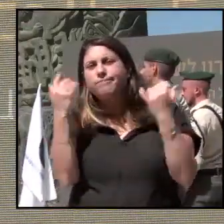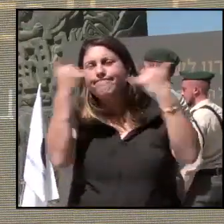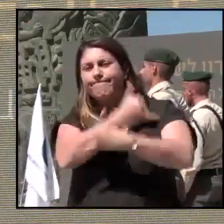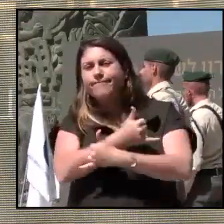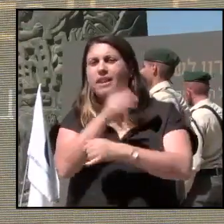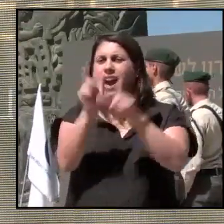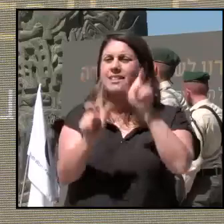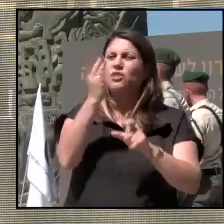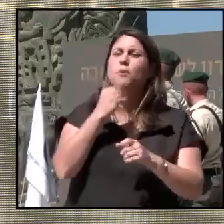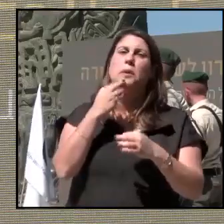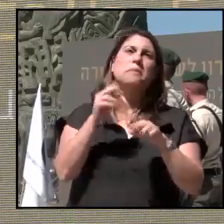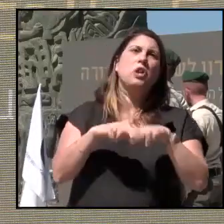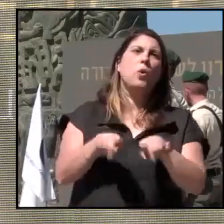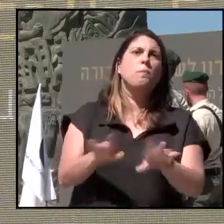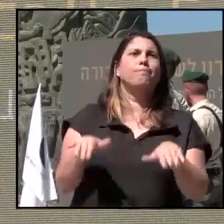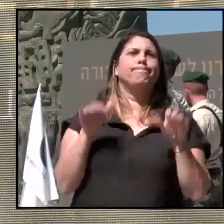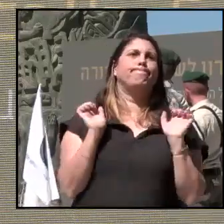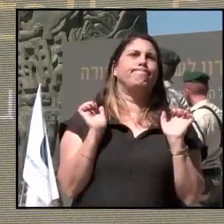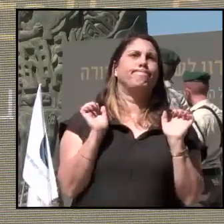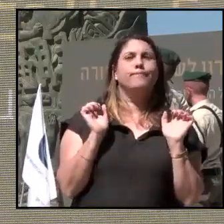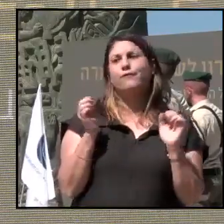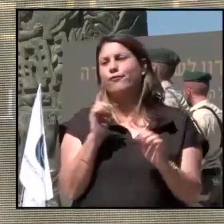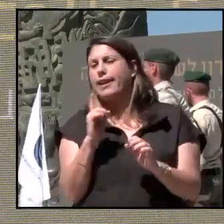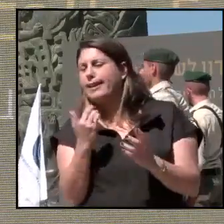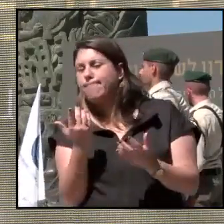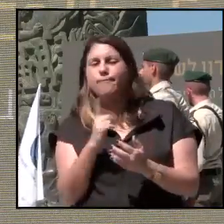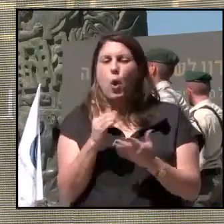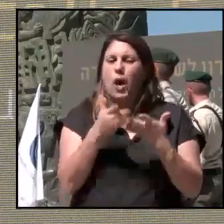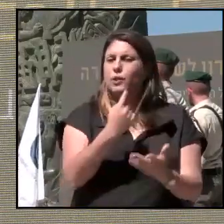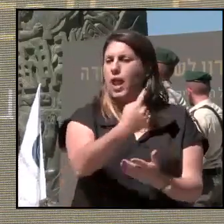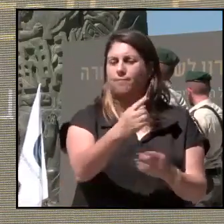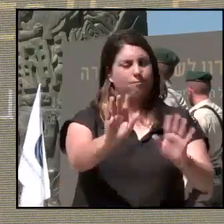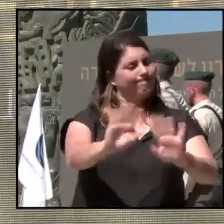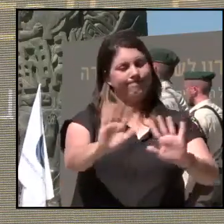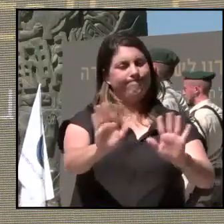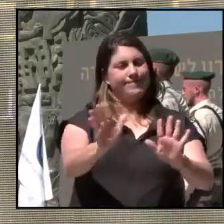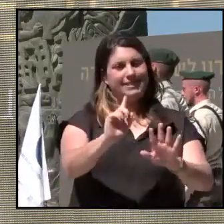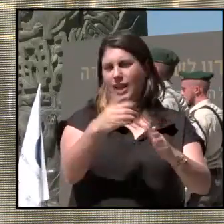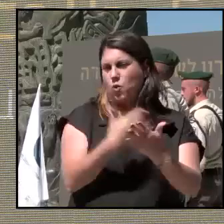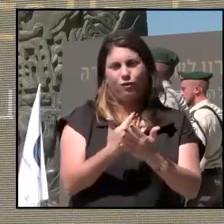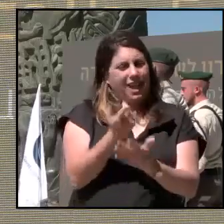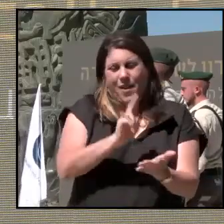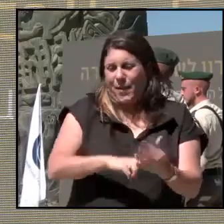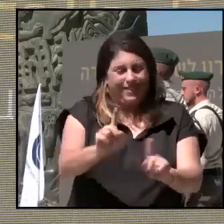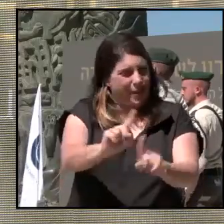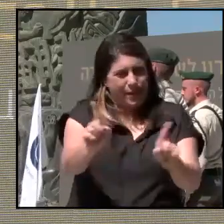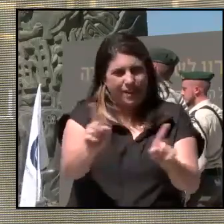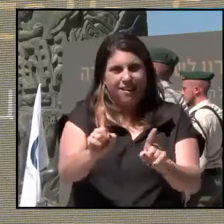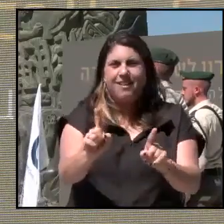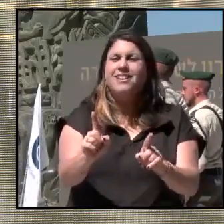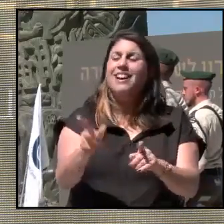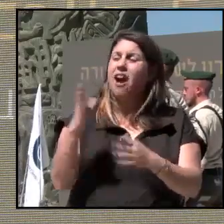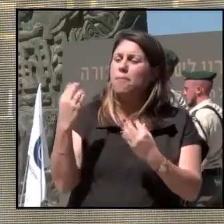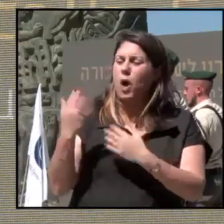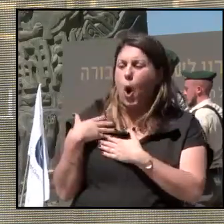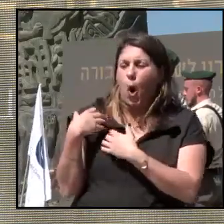people remained passive or looked out for themselves alone. In fact, so many brought light to the world through their